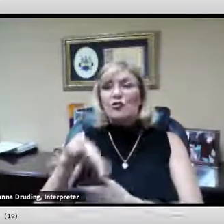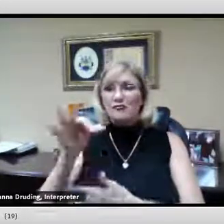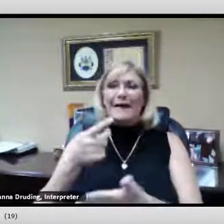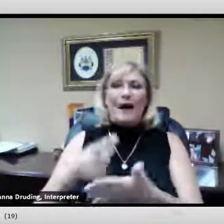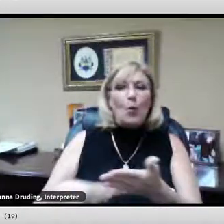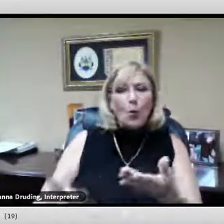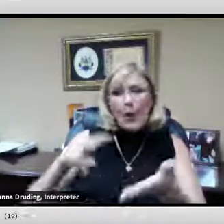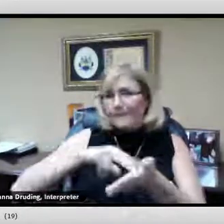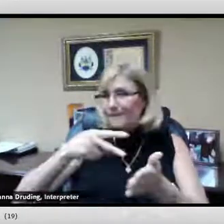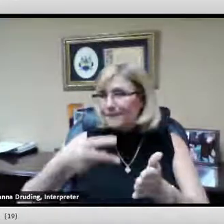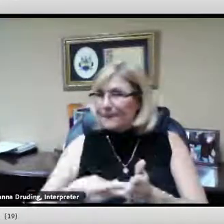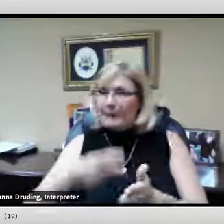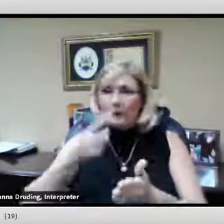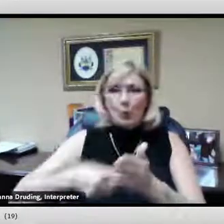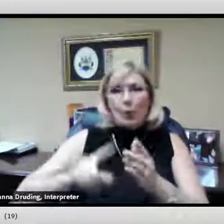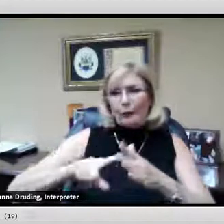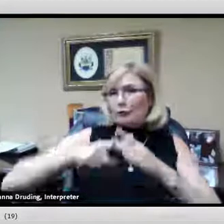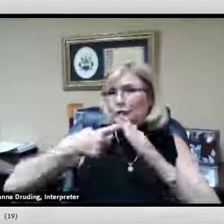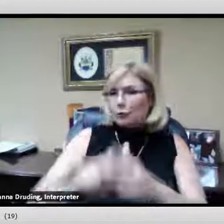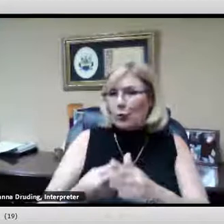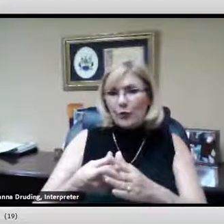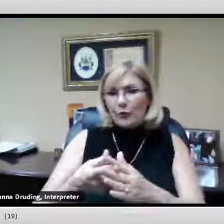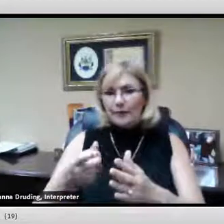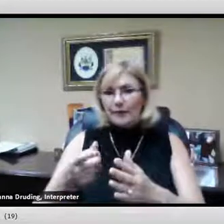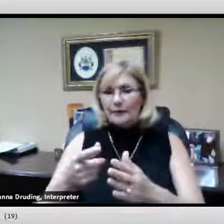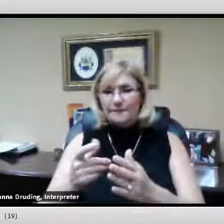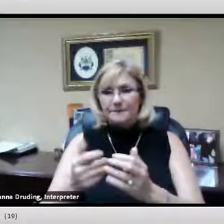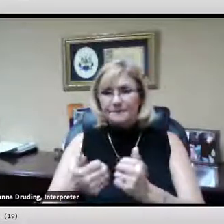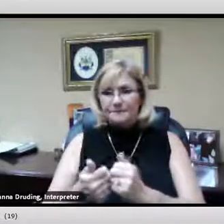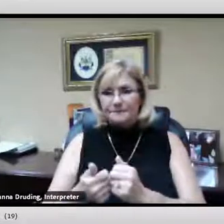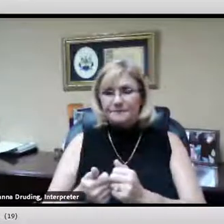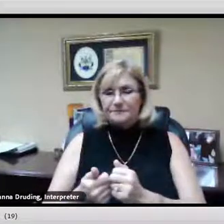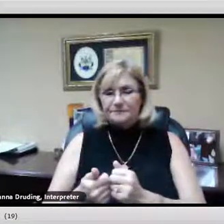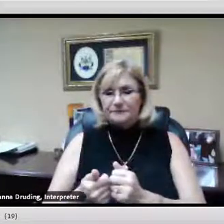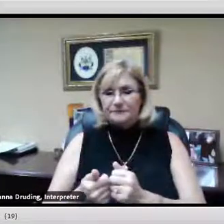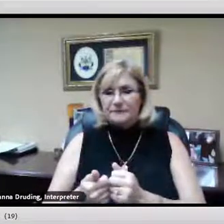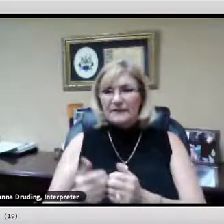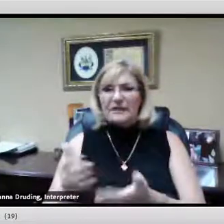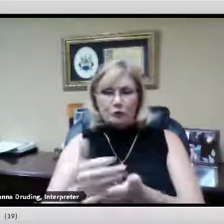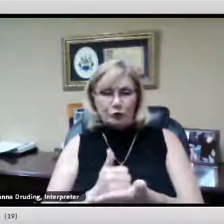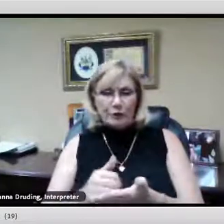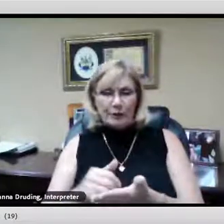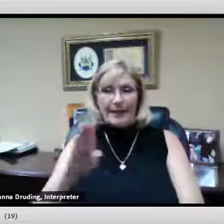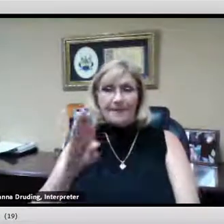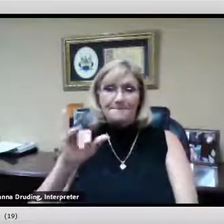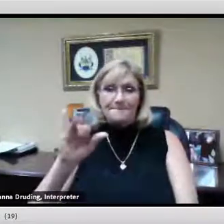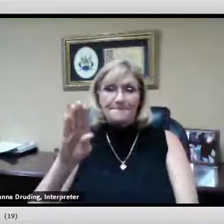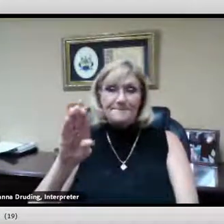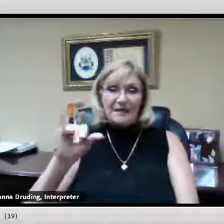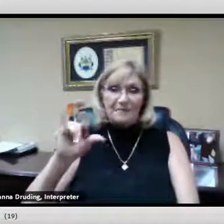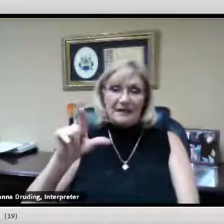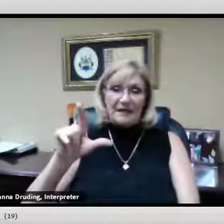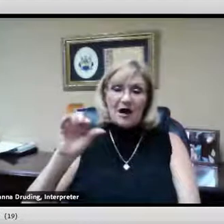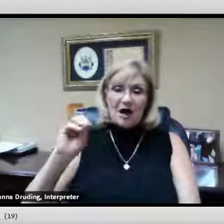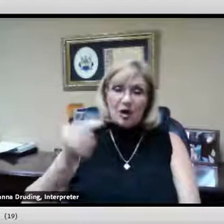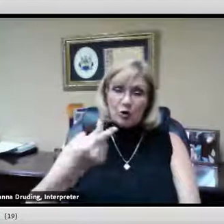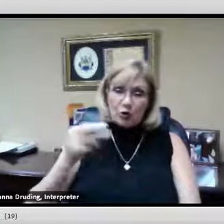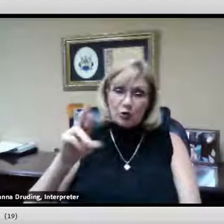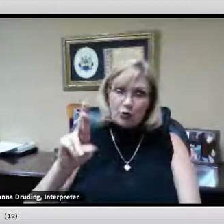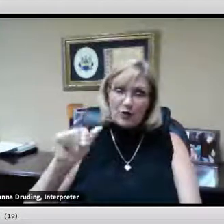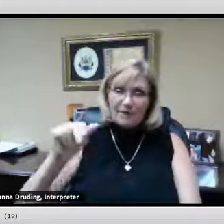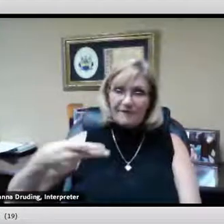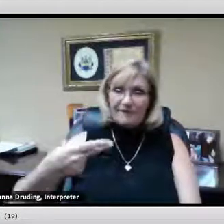is, what it means, what its origin is, and to find um, to get a bibliography of what resources I should be looking